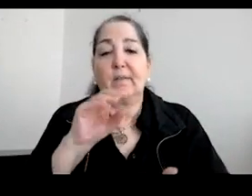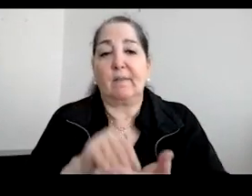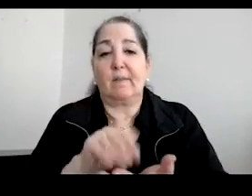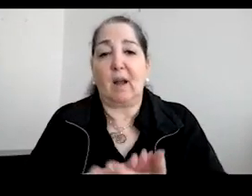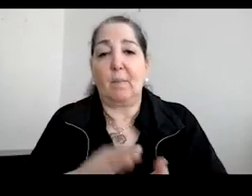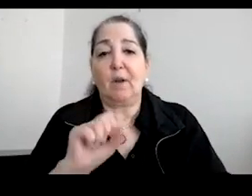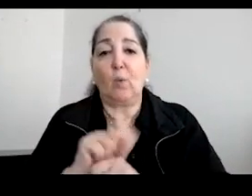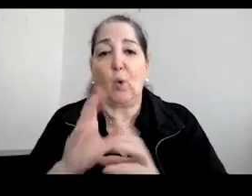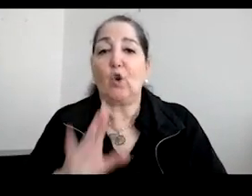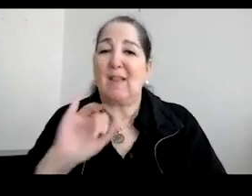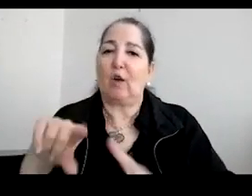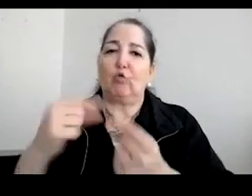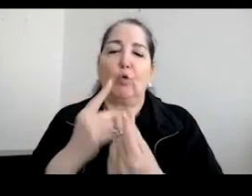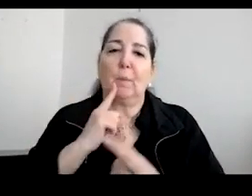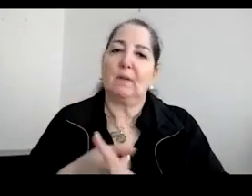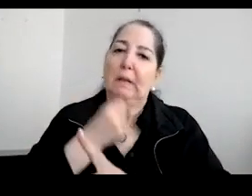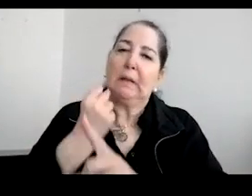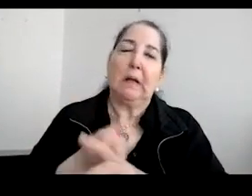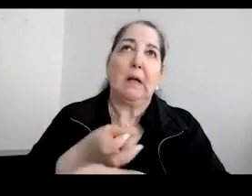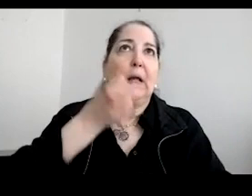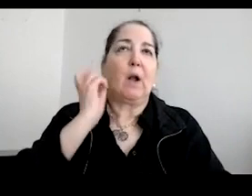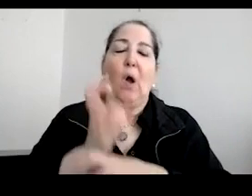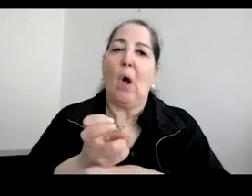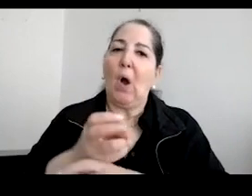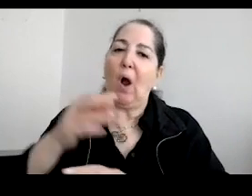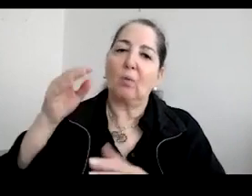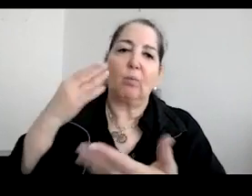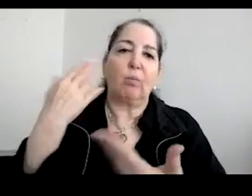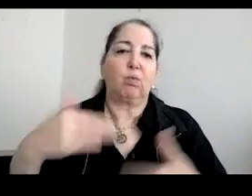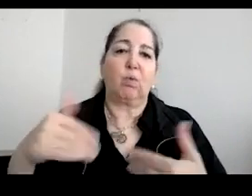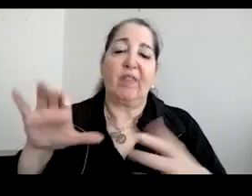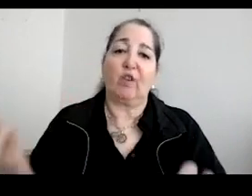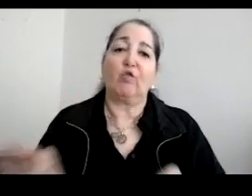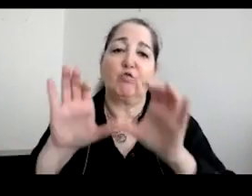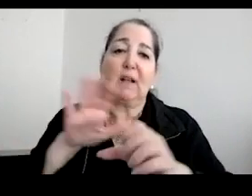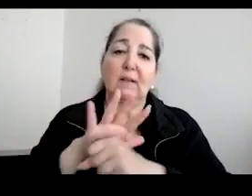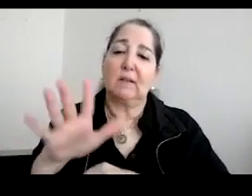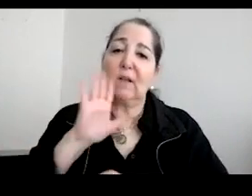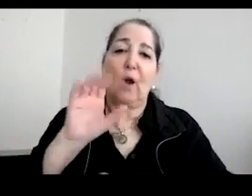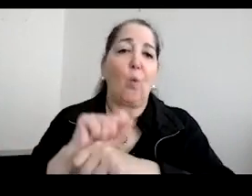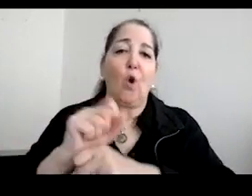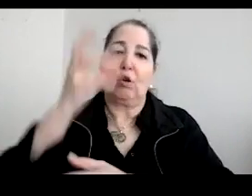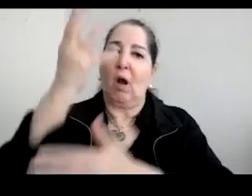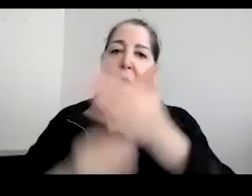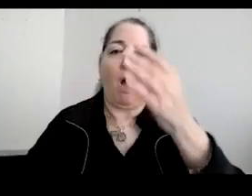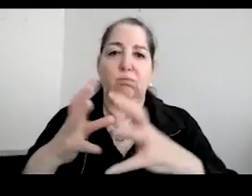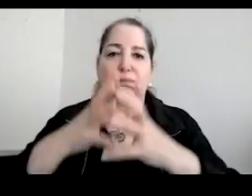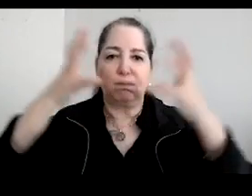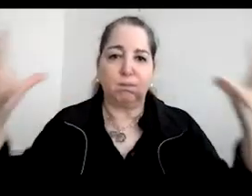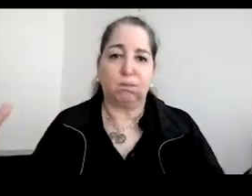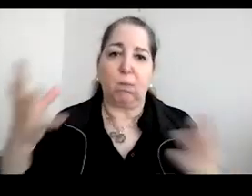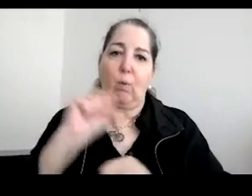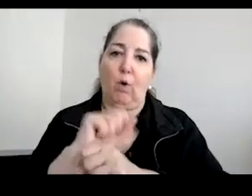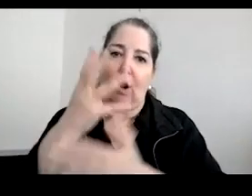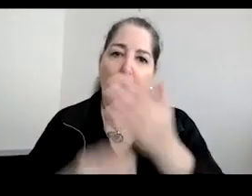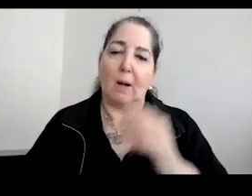that's particularly hurt by the crisis. So you've both seen kind of big declines in employment, and those